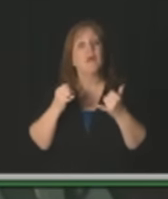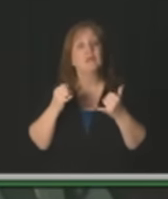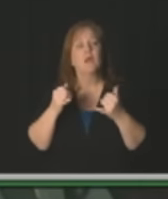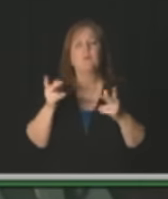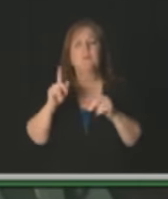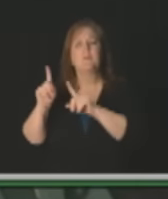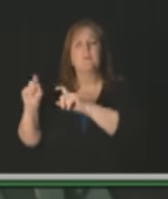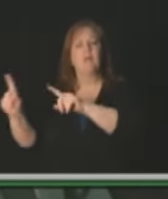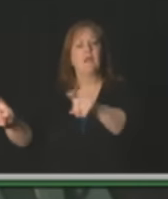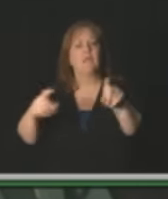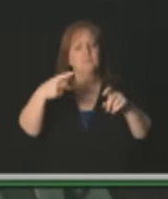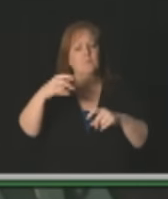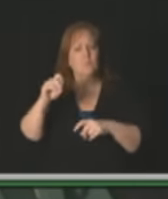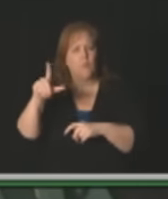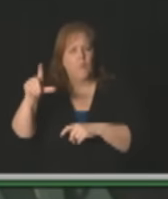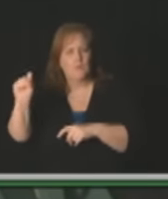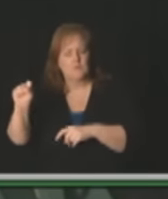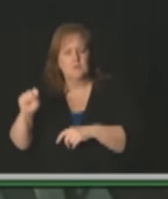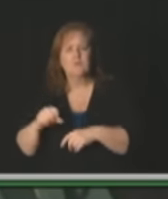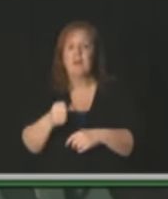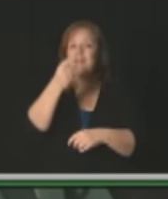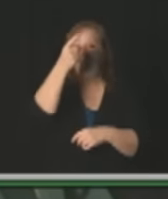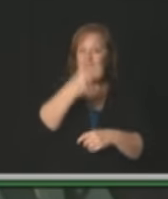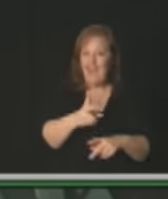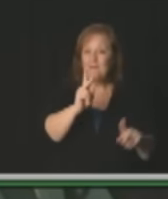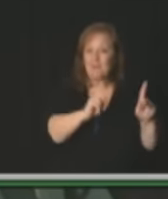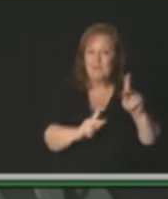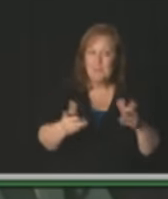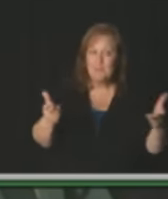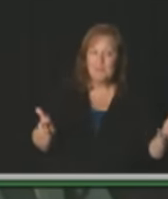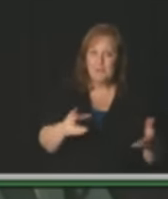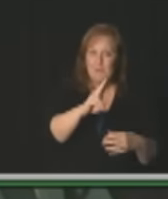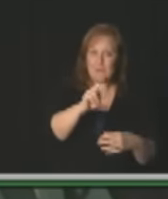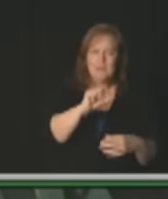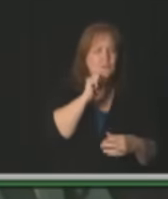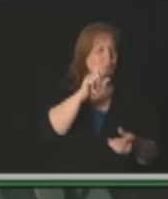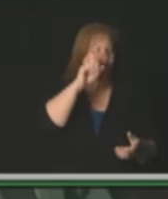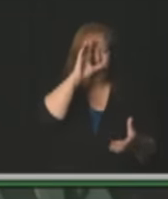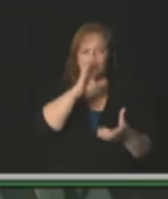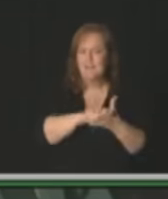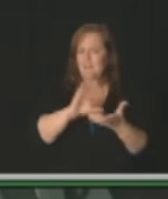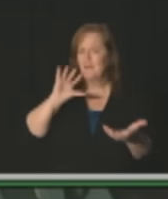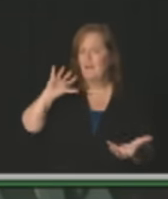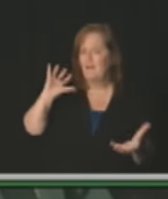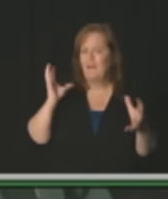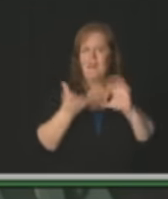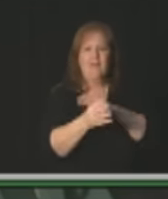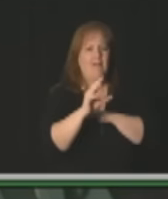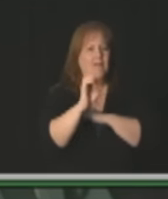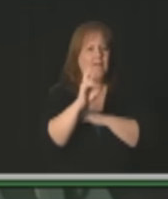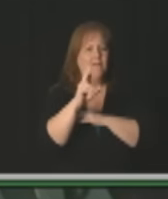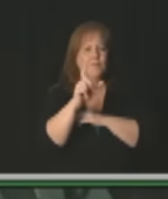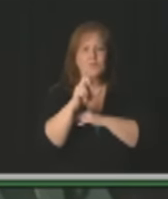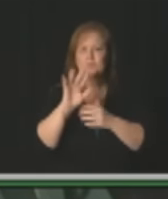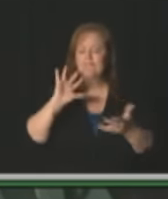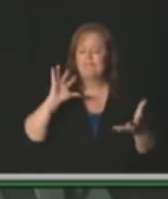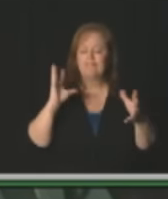more than half the people in the United States don't believe in evolution. Scientists, mathematicians, you've got a job